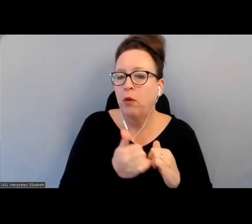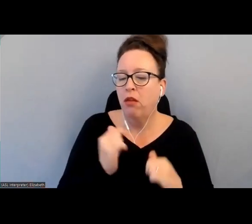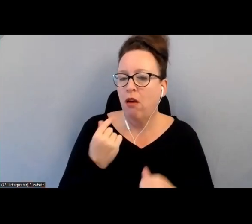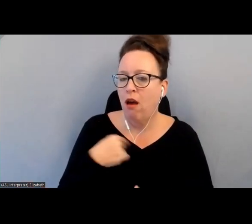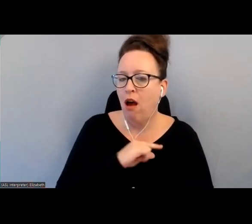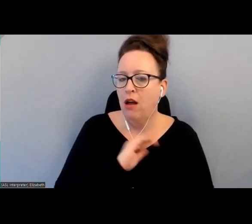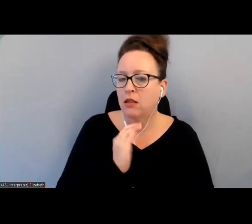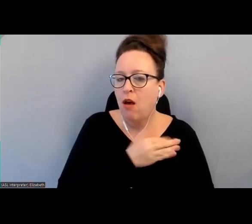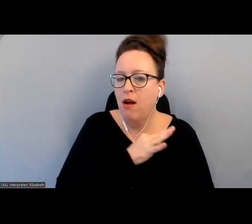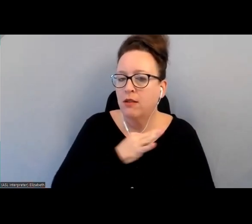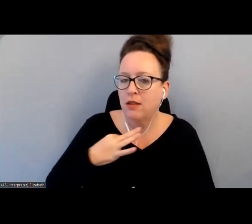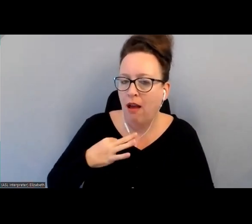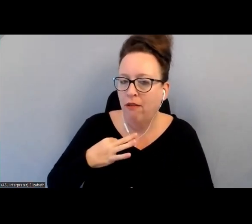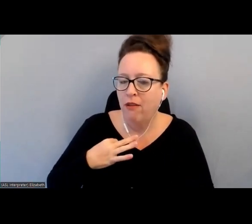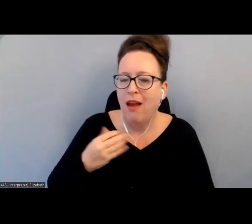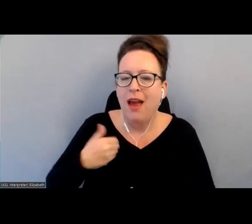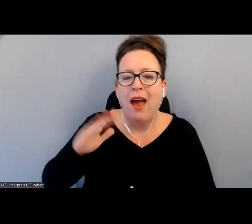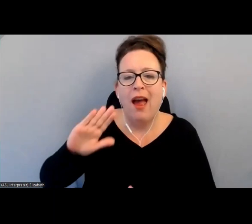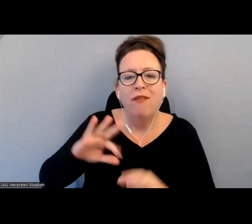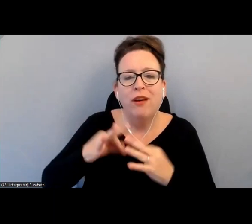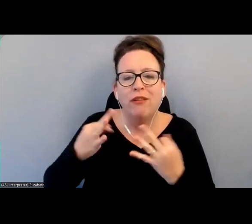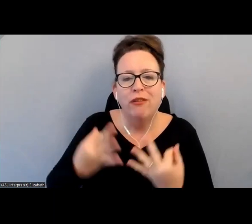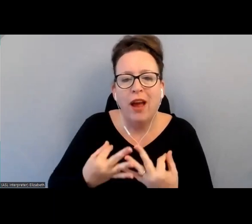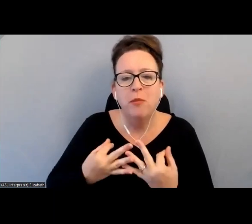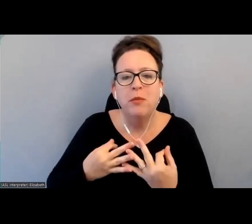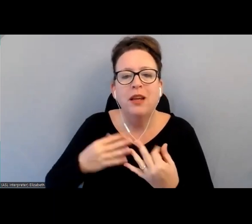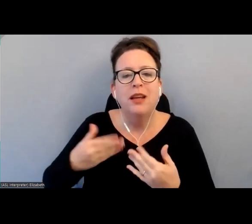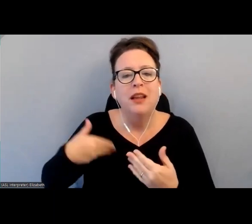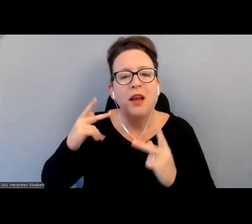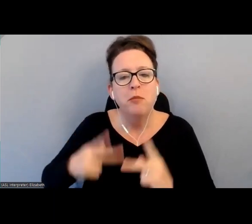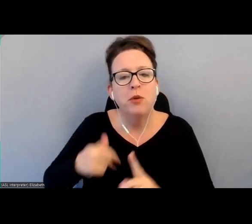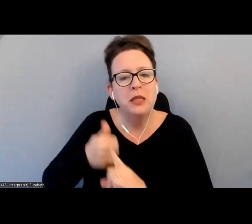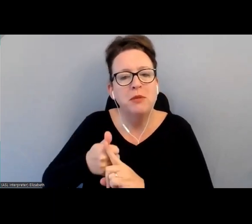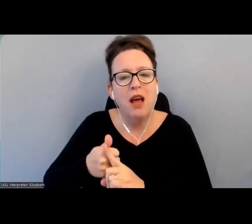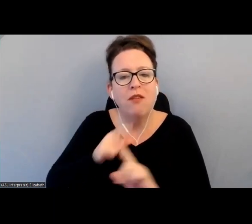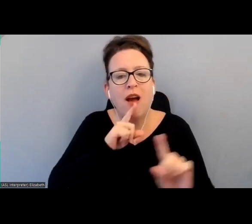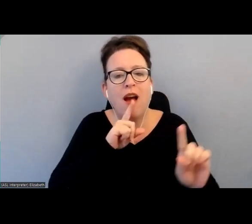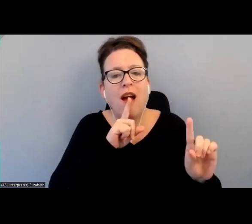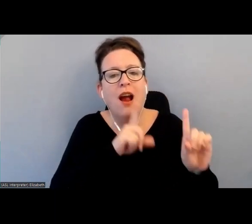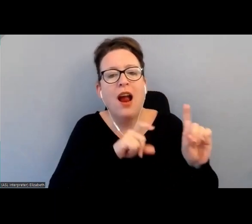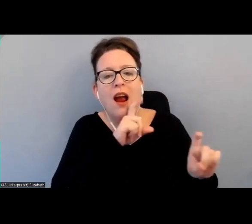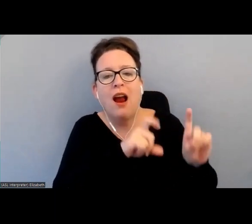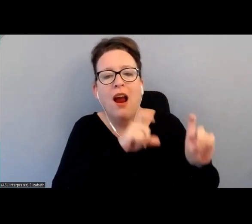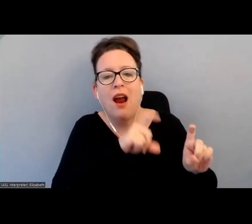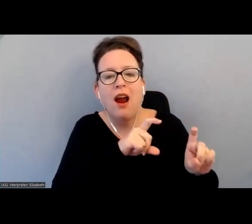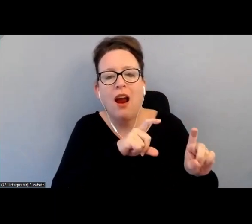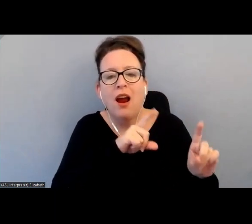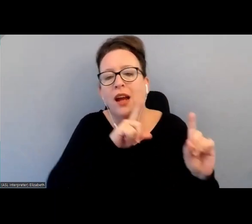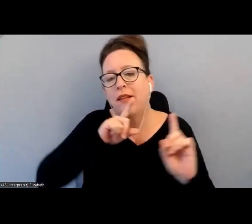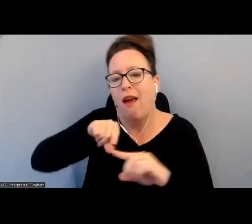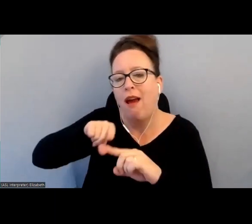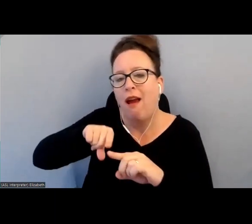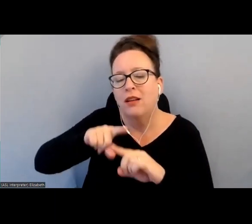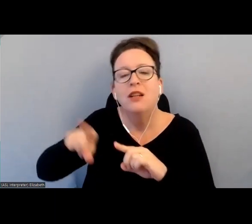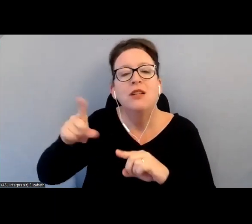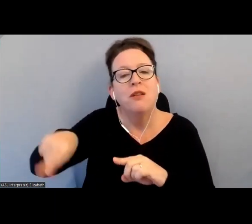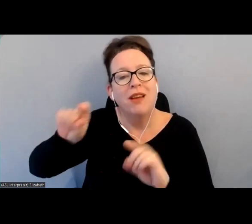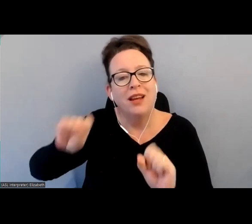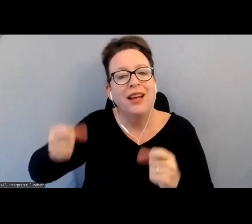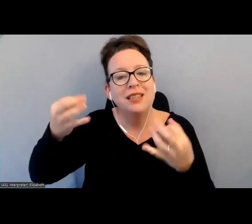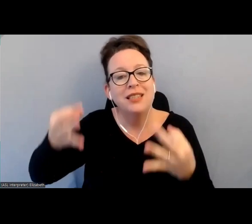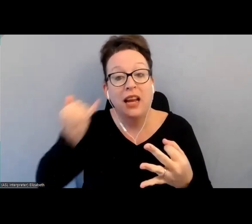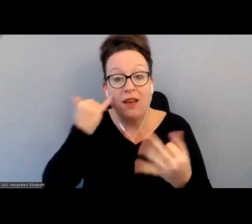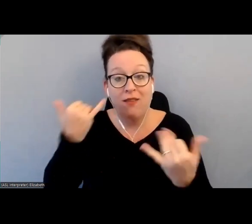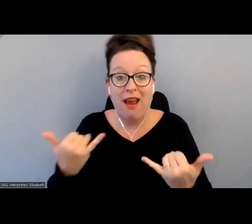have our Next Genner and their family get their questions answered so that they can decide if now is the right time for Next Gen or not.